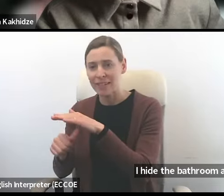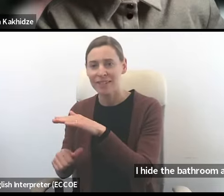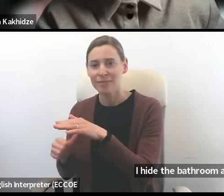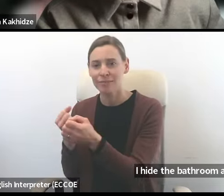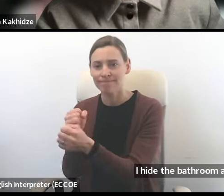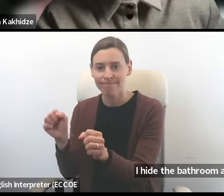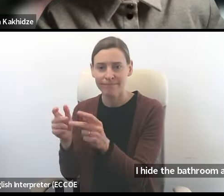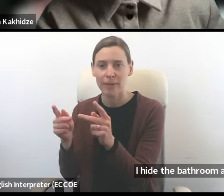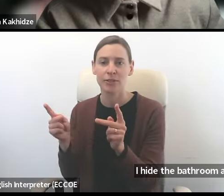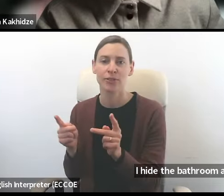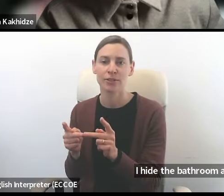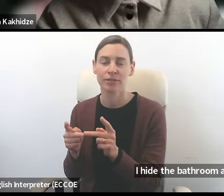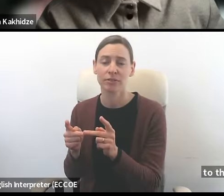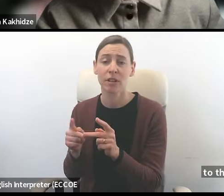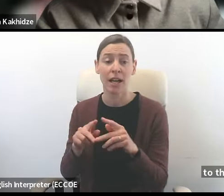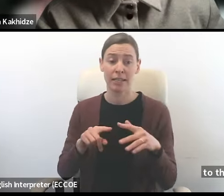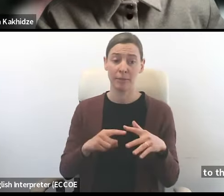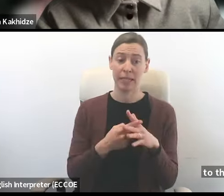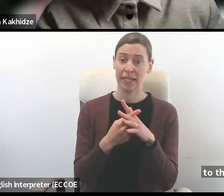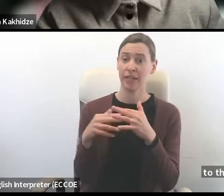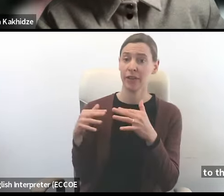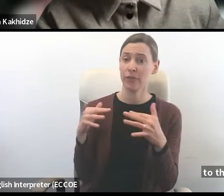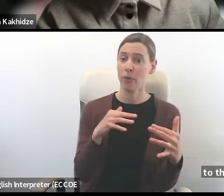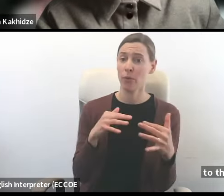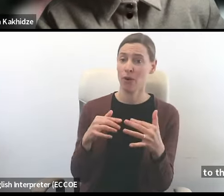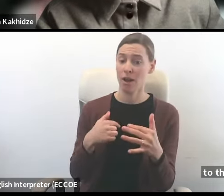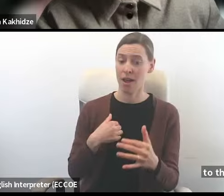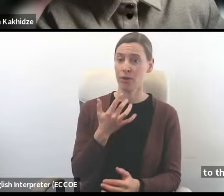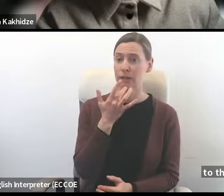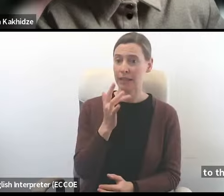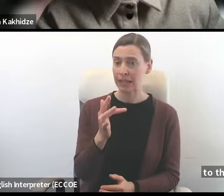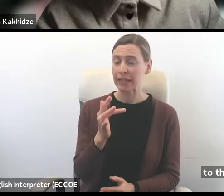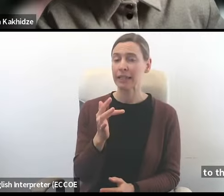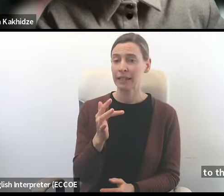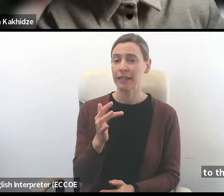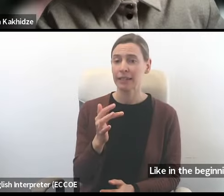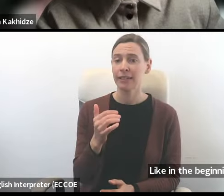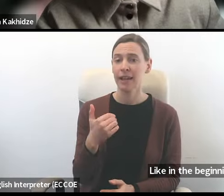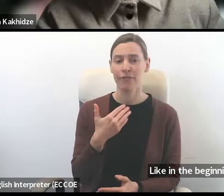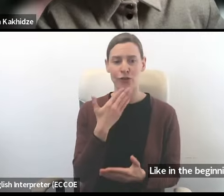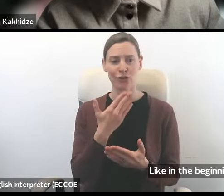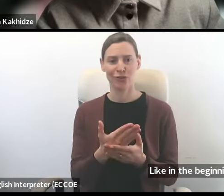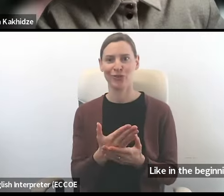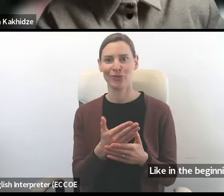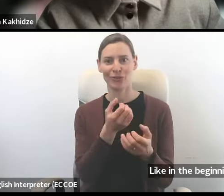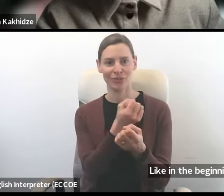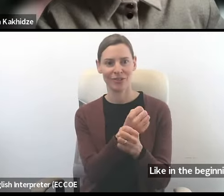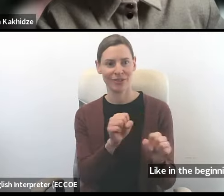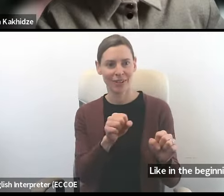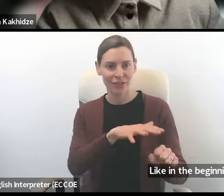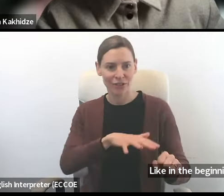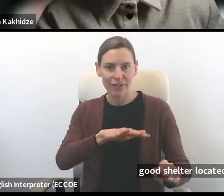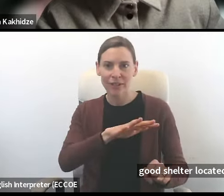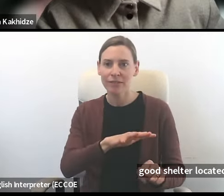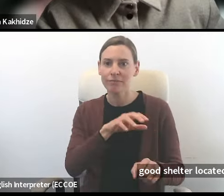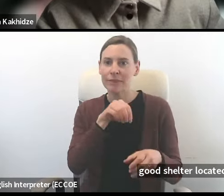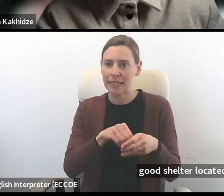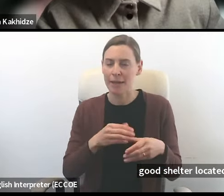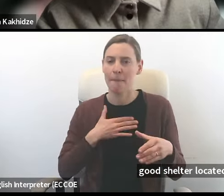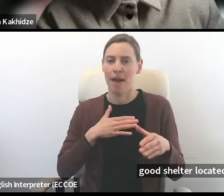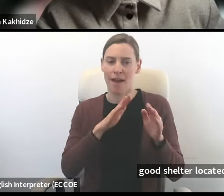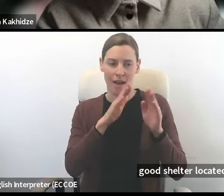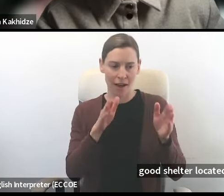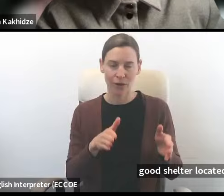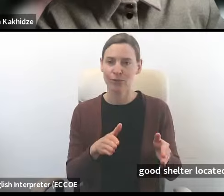Like in the beginning, I had the privilege that I had a good shelter located just in my house. So I just needed to go